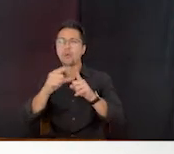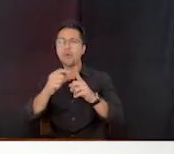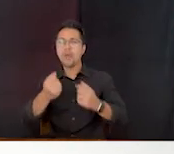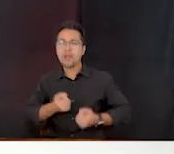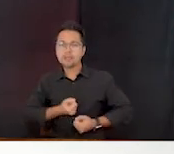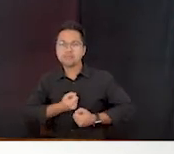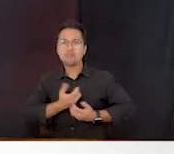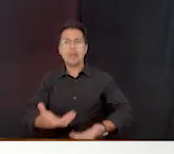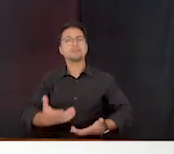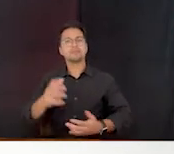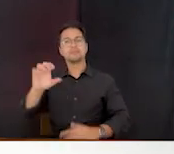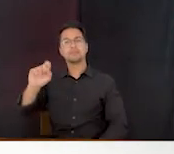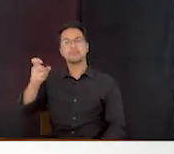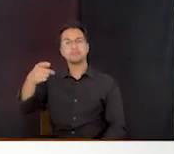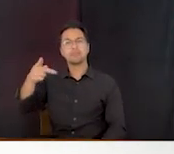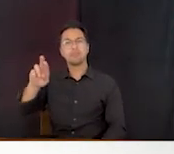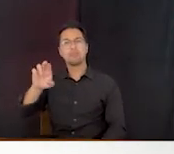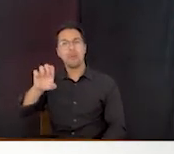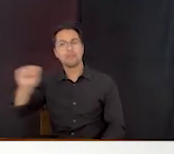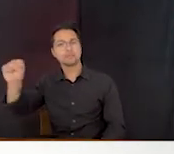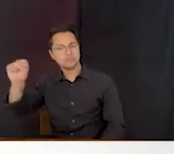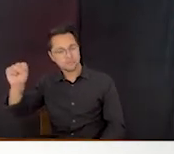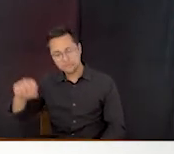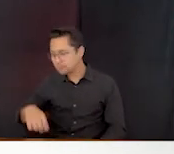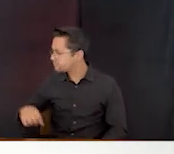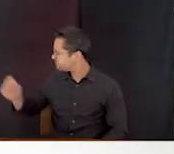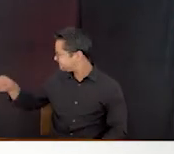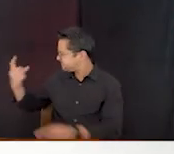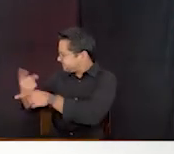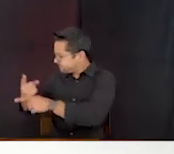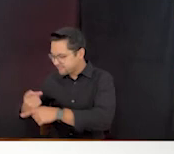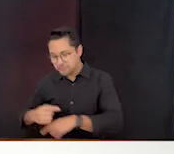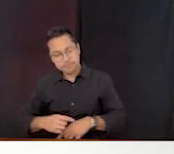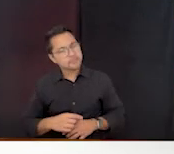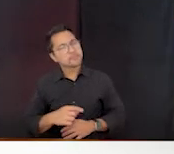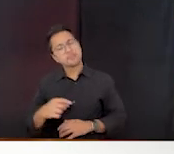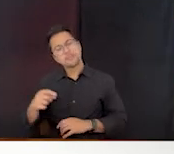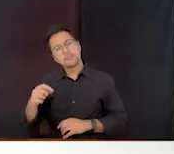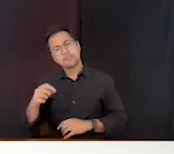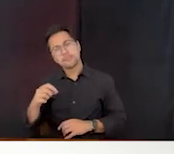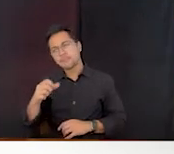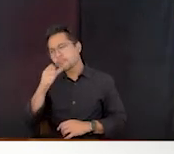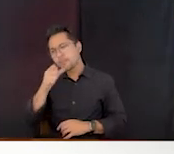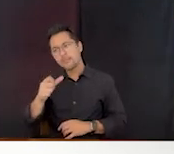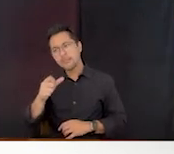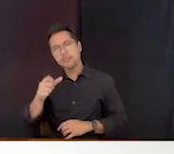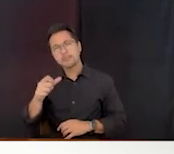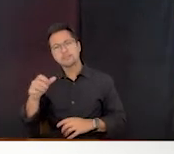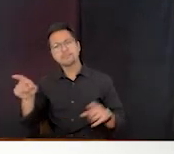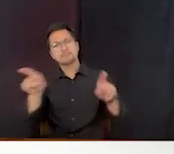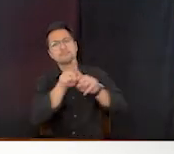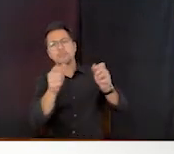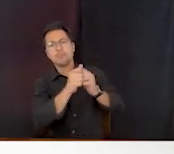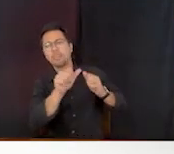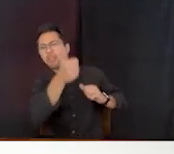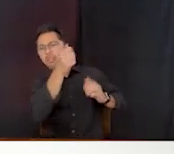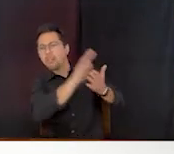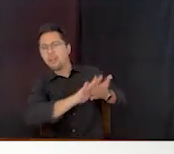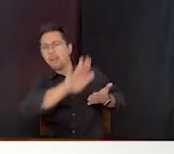That's a better word. Yeah. So it wasn't harder than like any other college to get